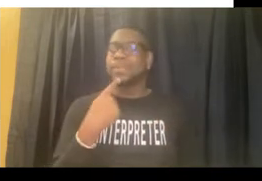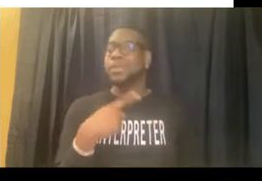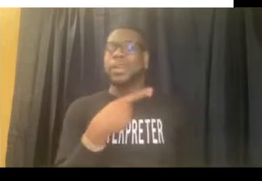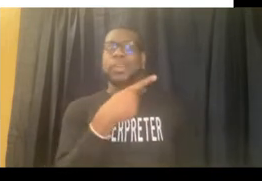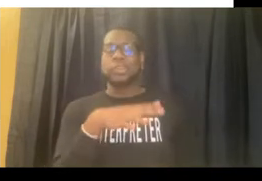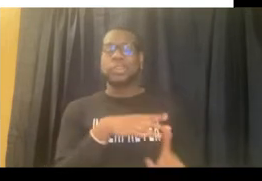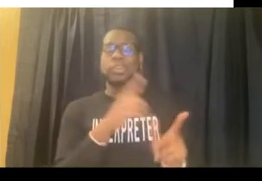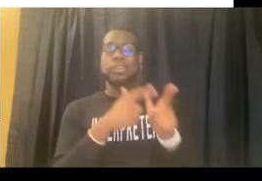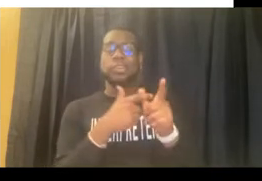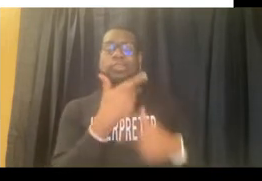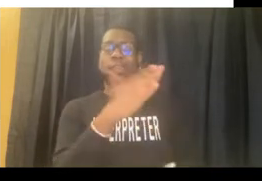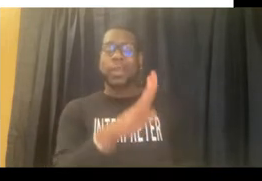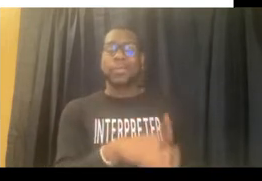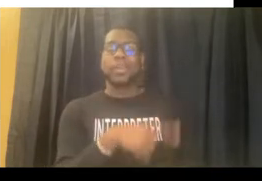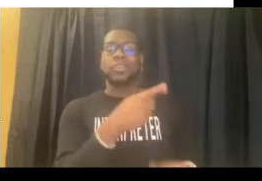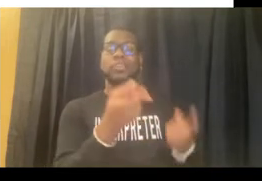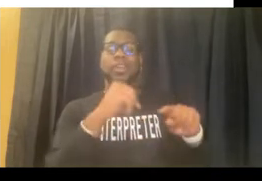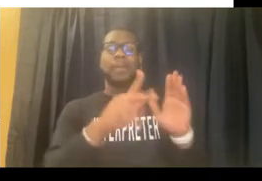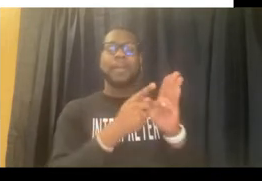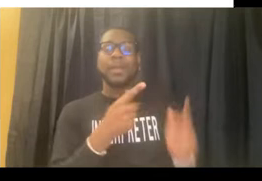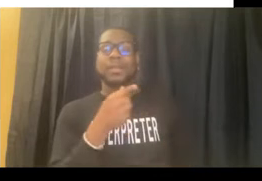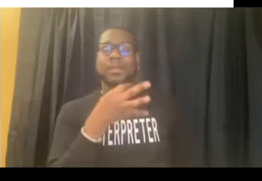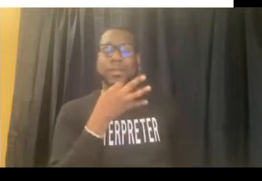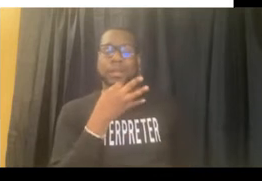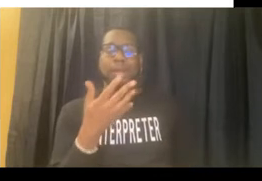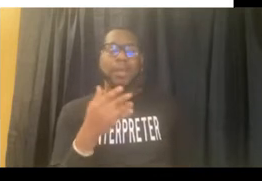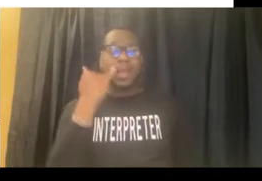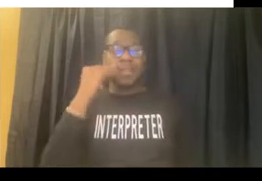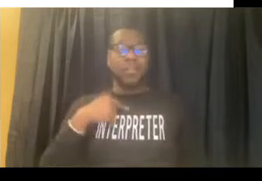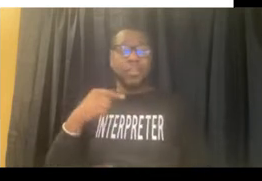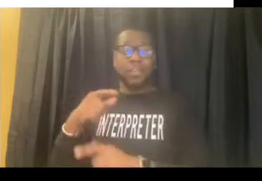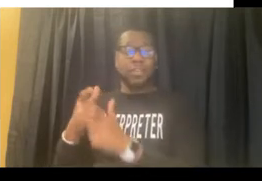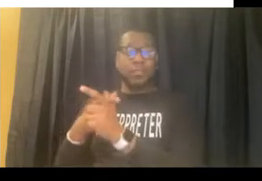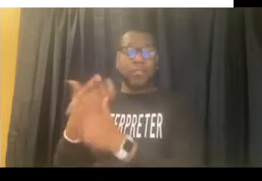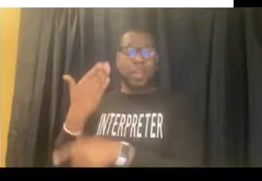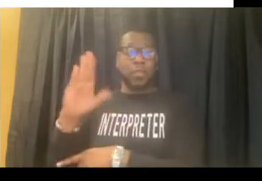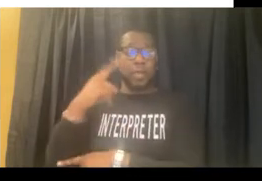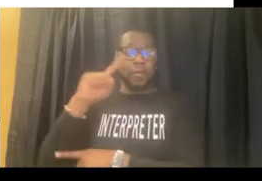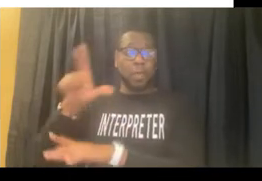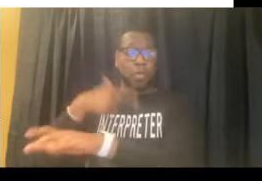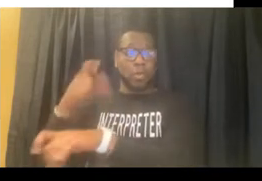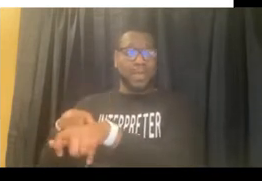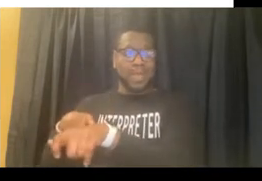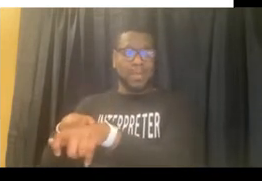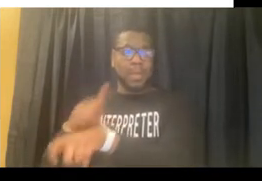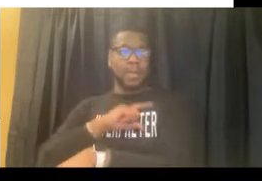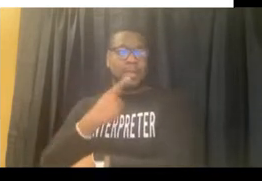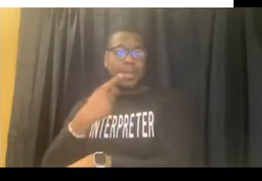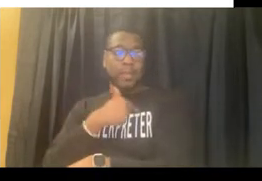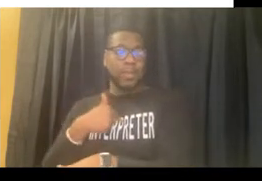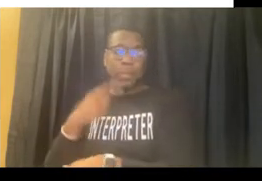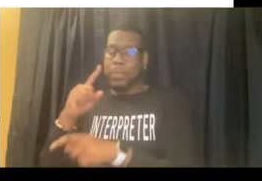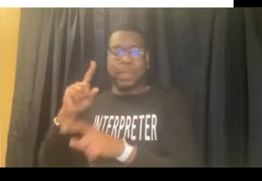ran away for a really long period of time, it would be like, okay, we can't do anything. She's just a runaway. You can't really do anything. And her file from her